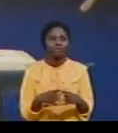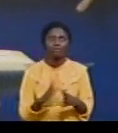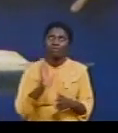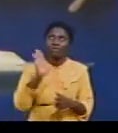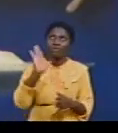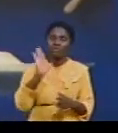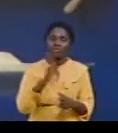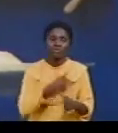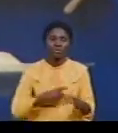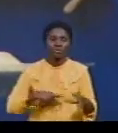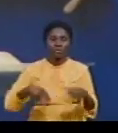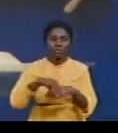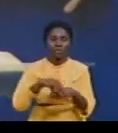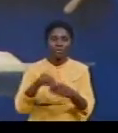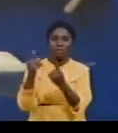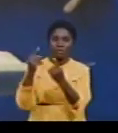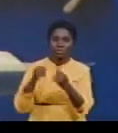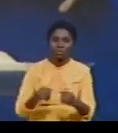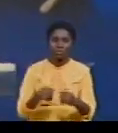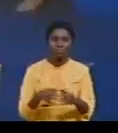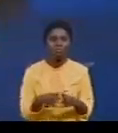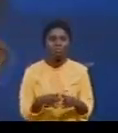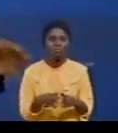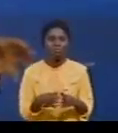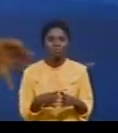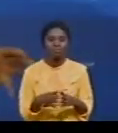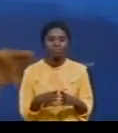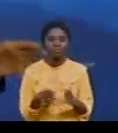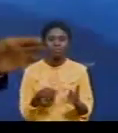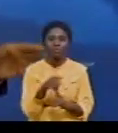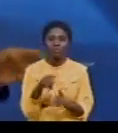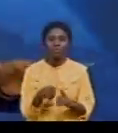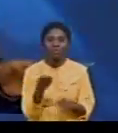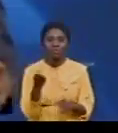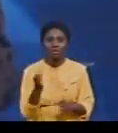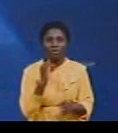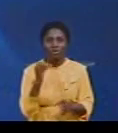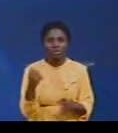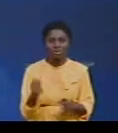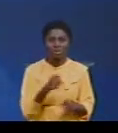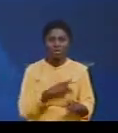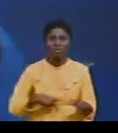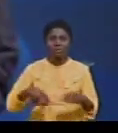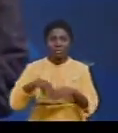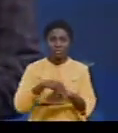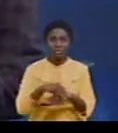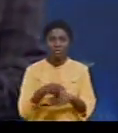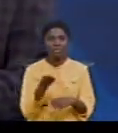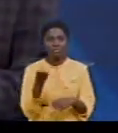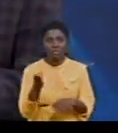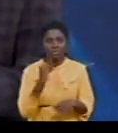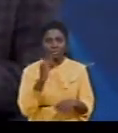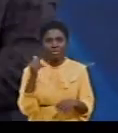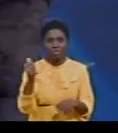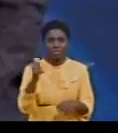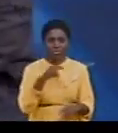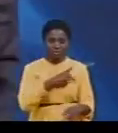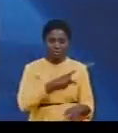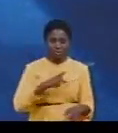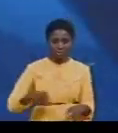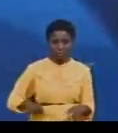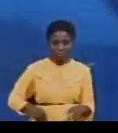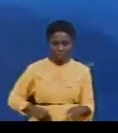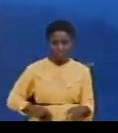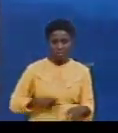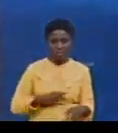Thy kingdom come. When there is a kingdom, there is a king. And